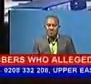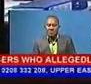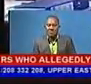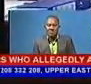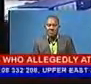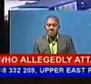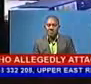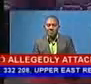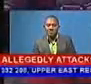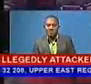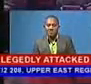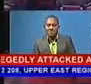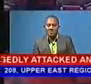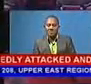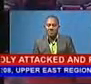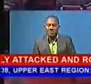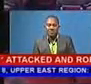take Addison's plea on that.